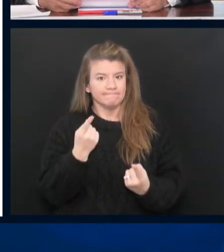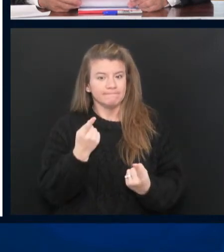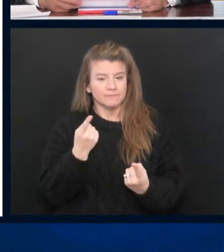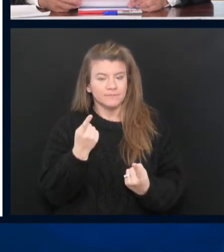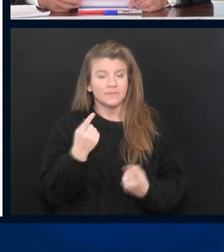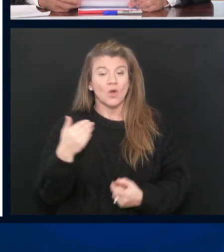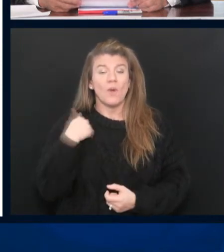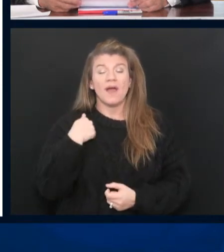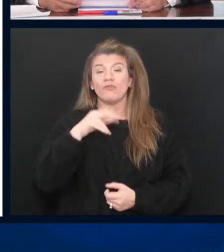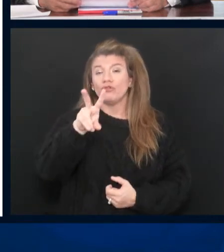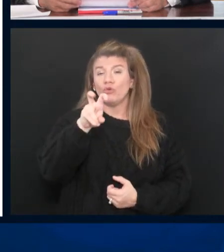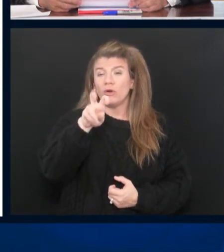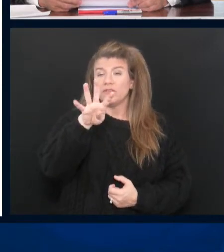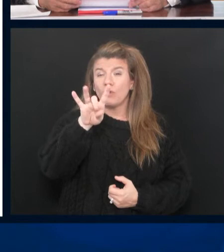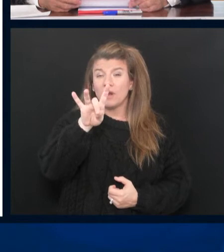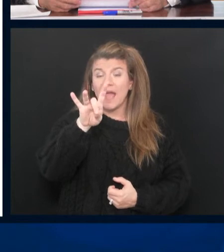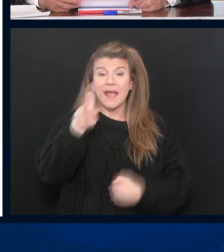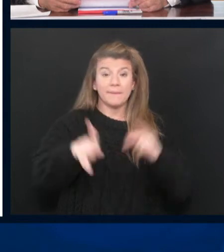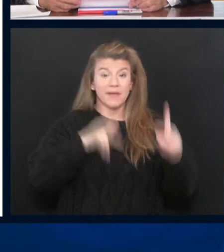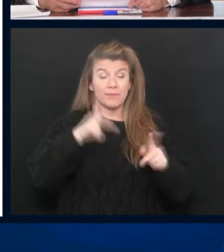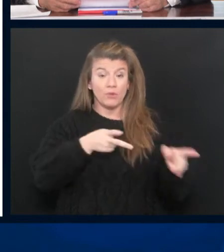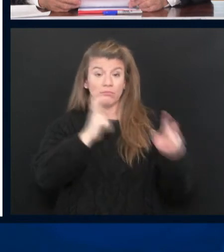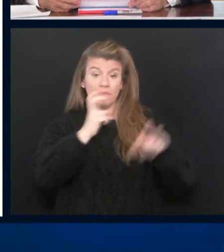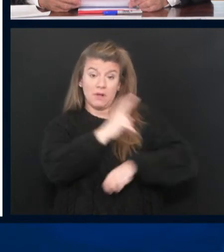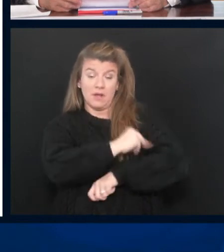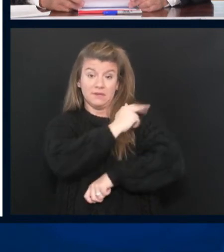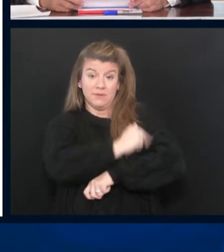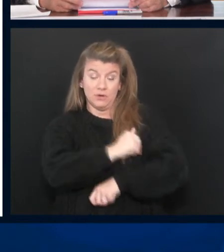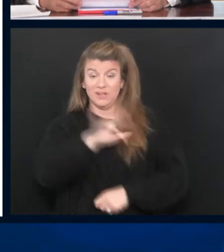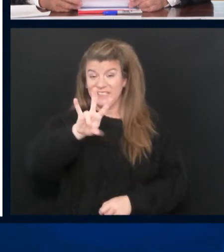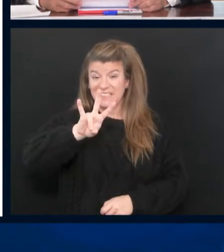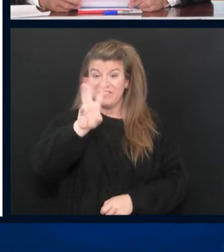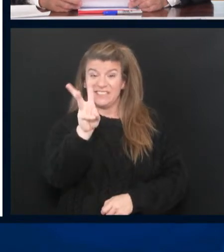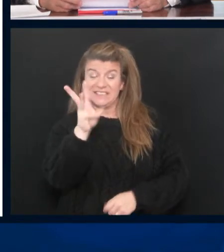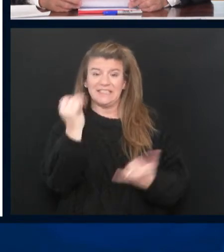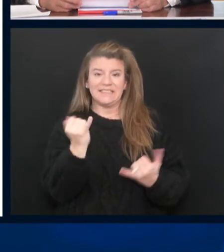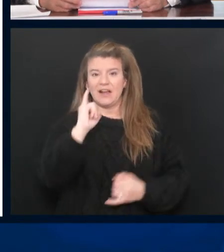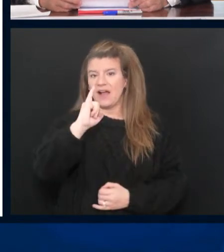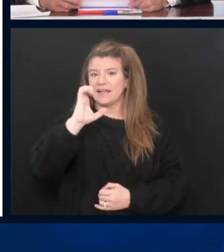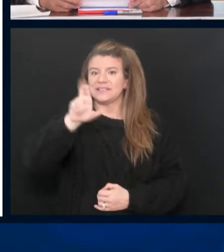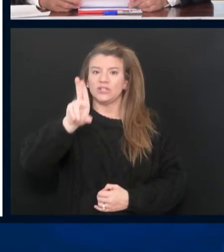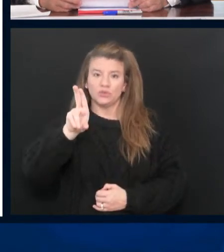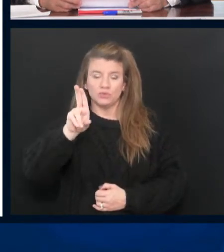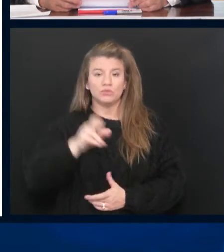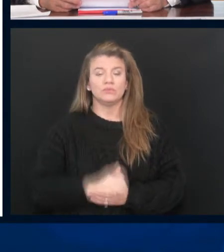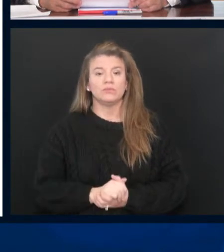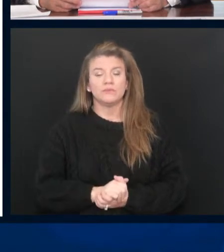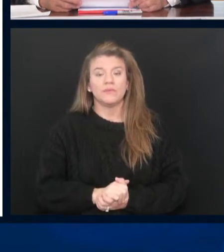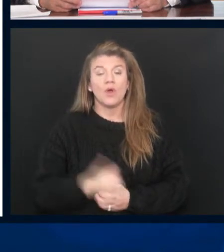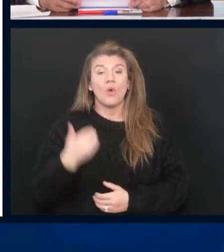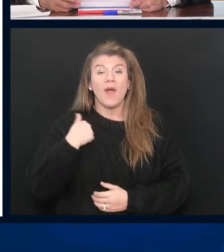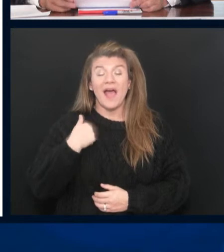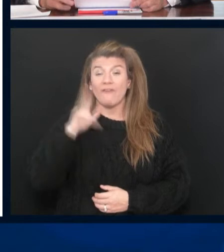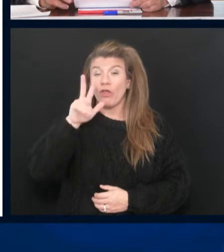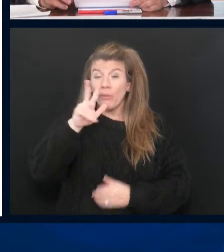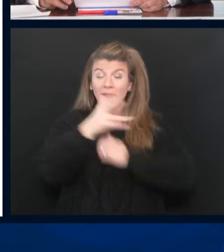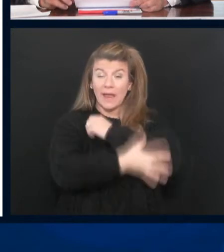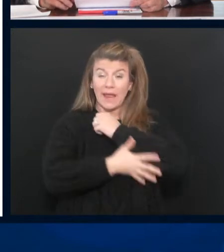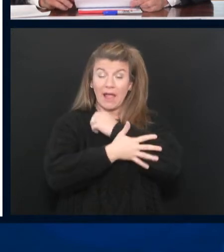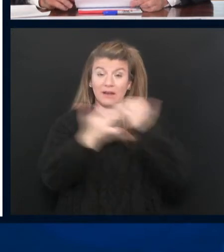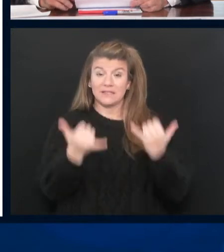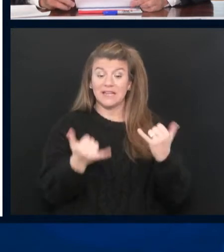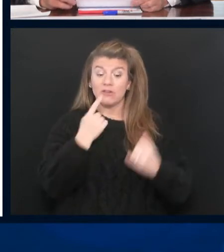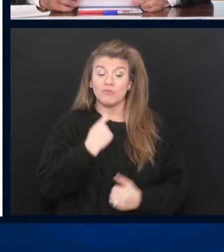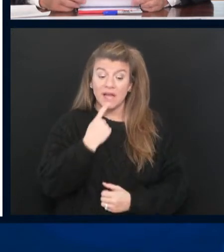We got 248 folks that are hospitalized and 76 in the ICU units. We have 3 counties now in the